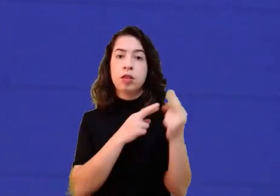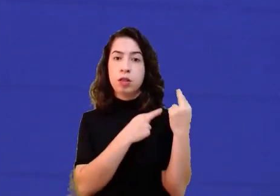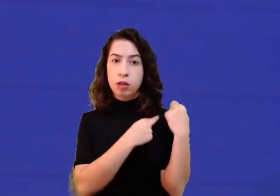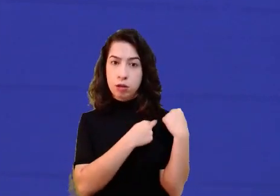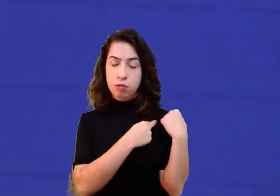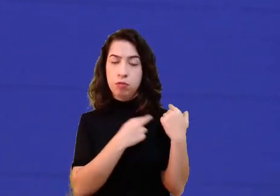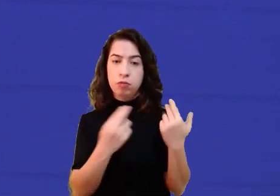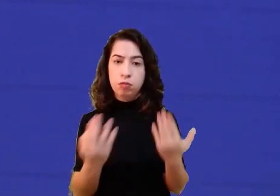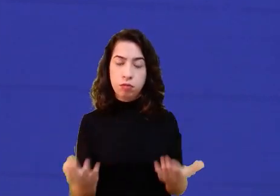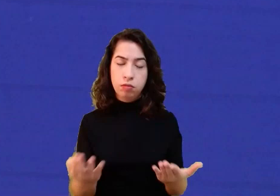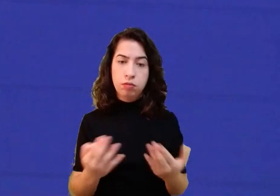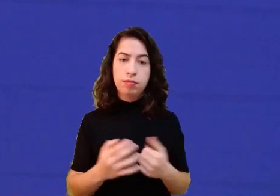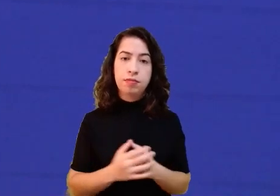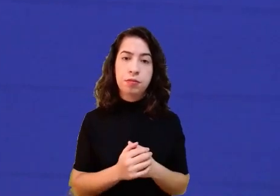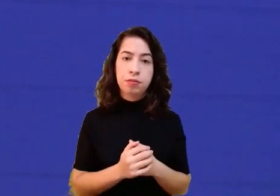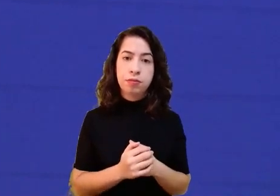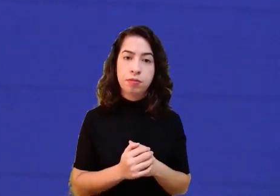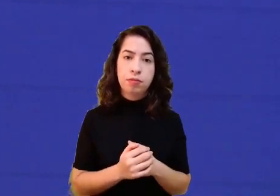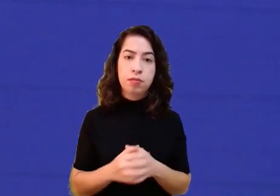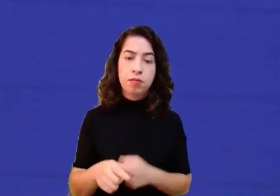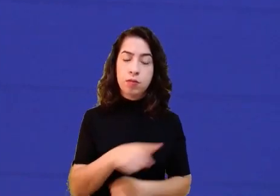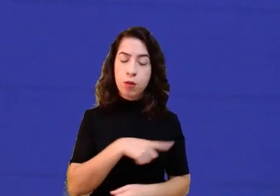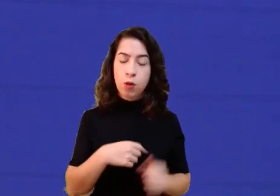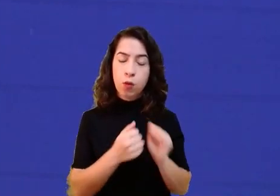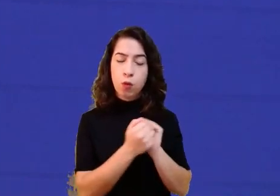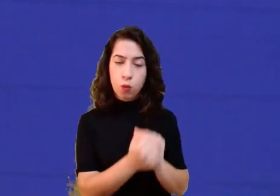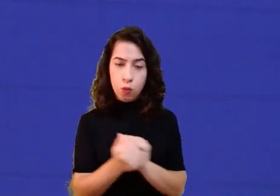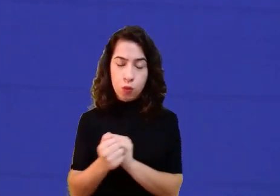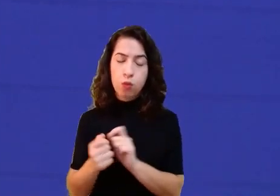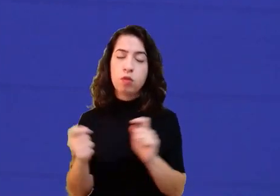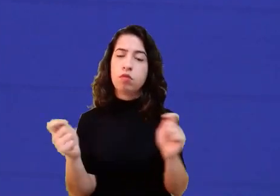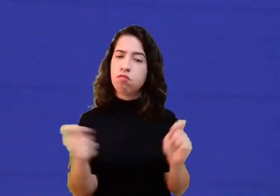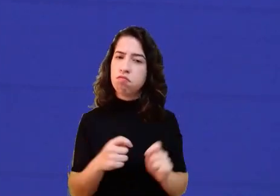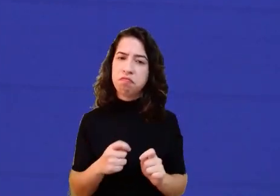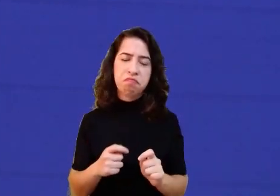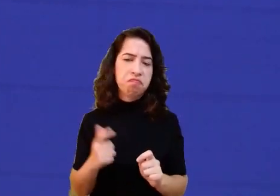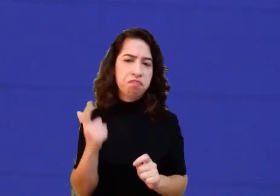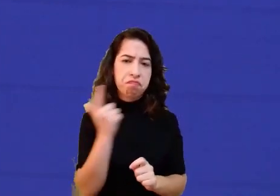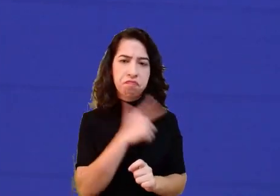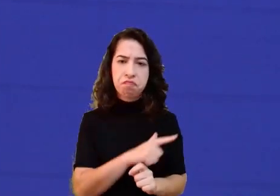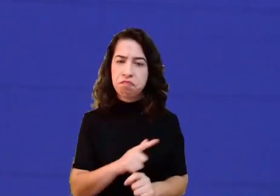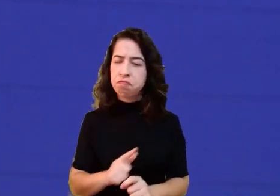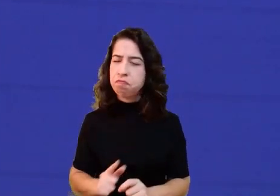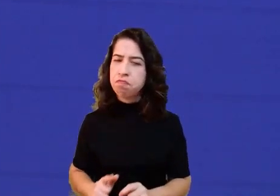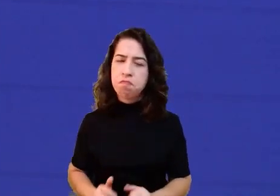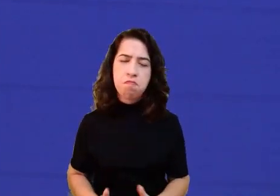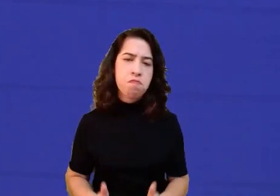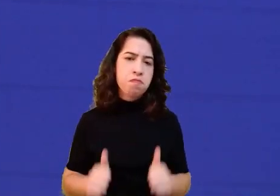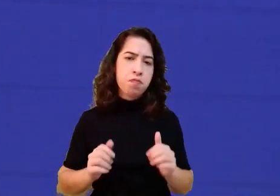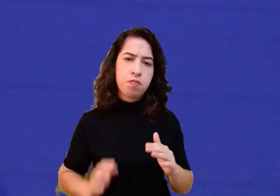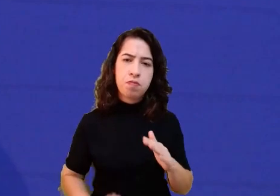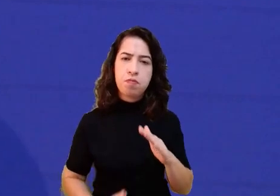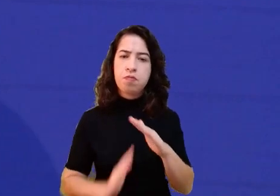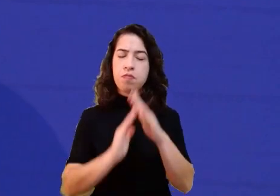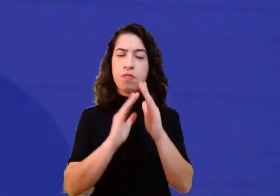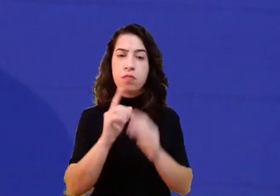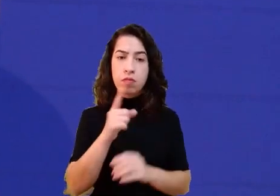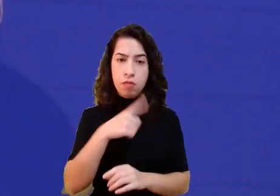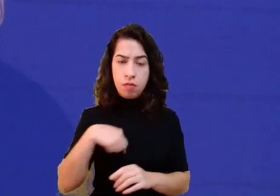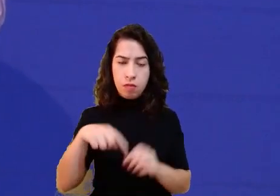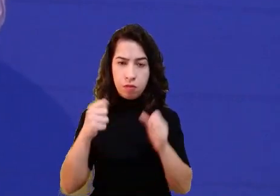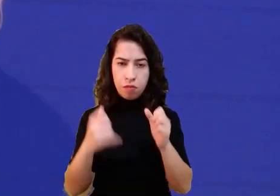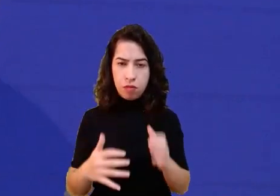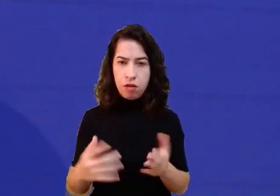action for this change we have to carry out. And together we can go further. All these commitments to life